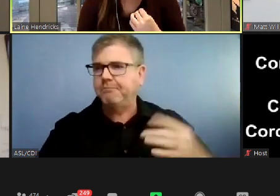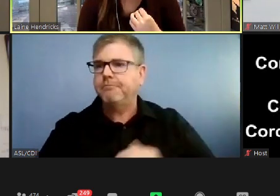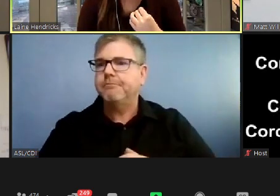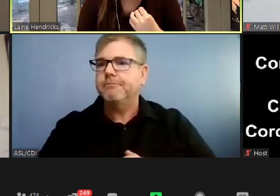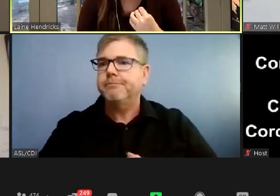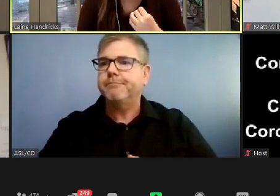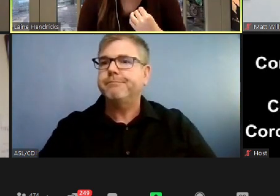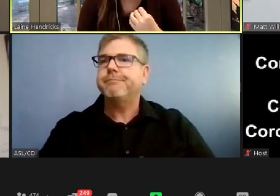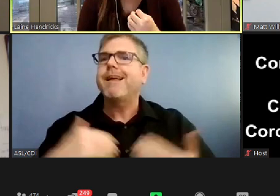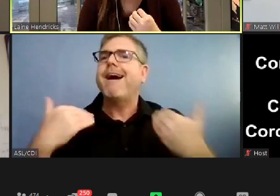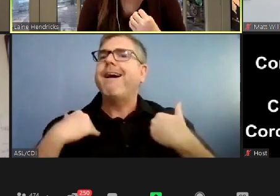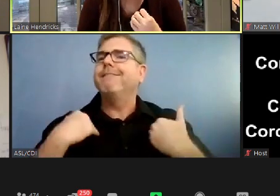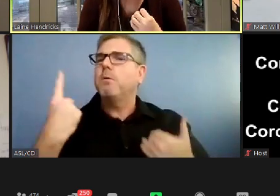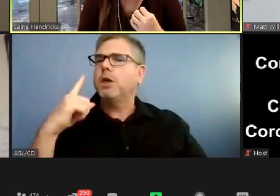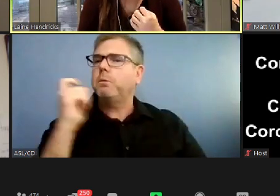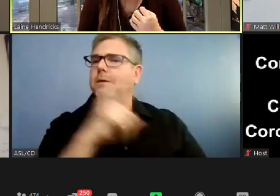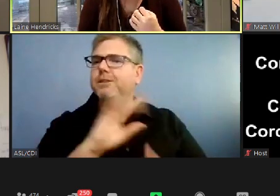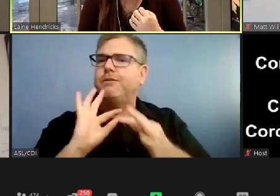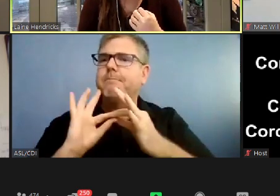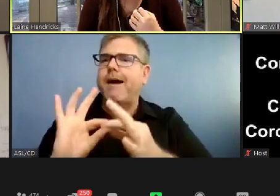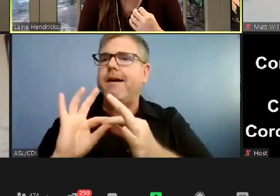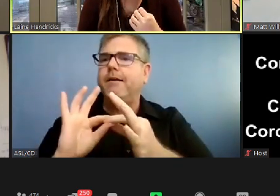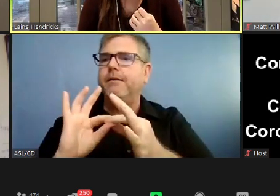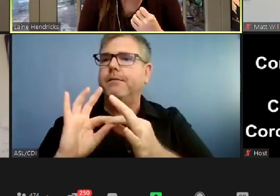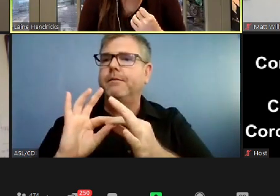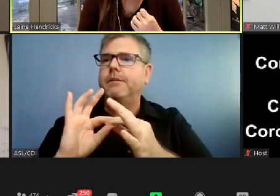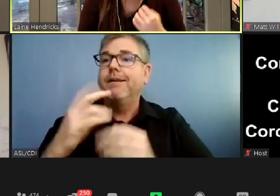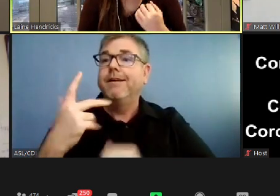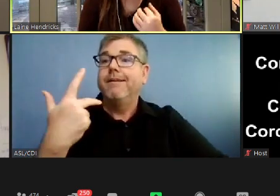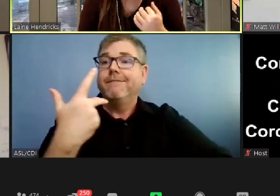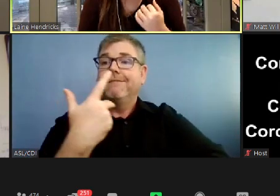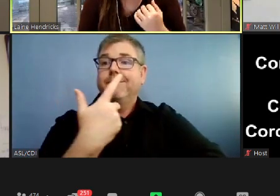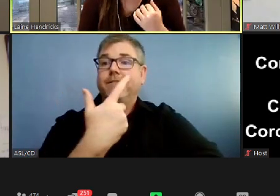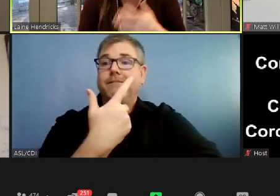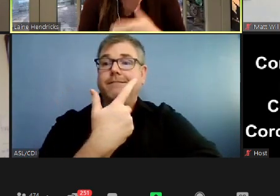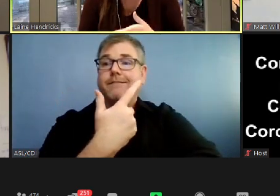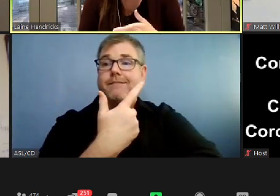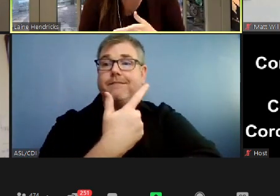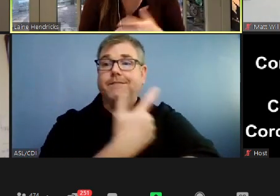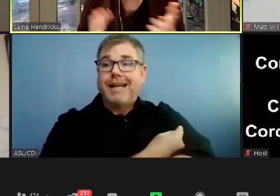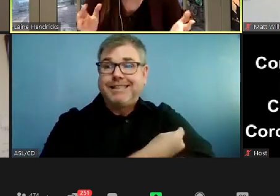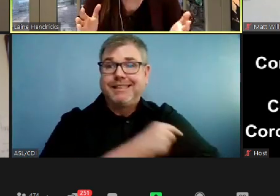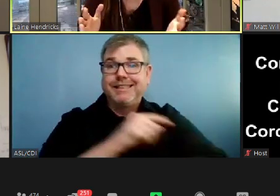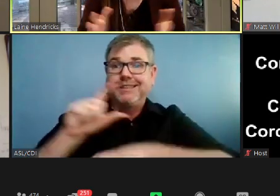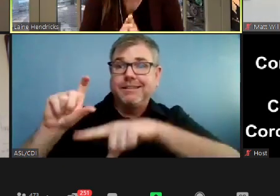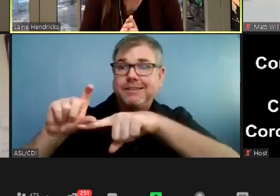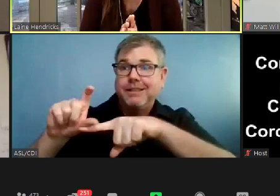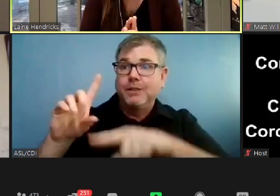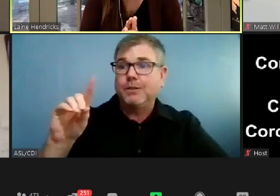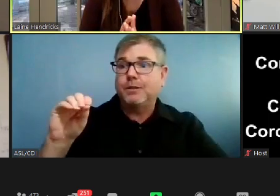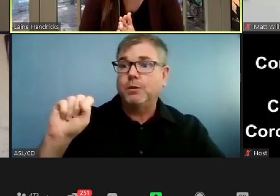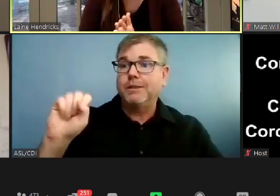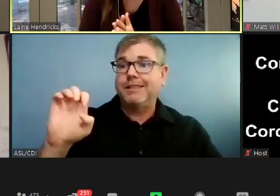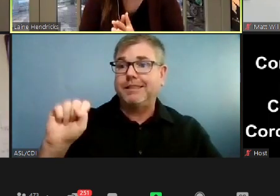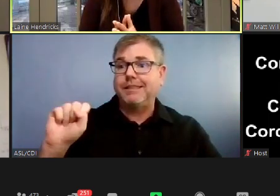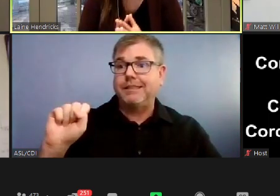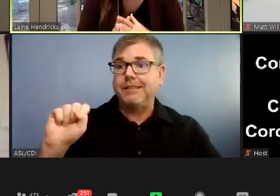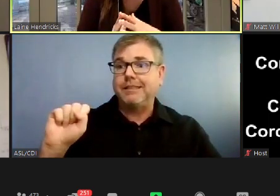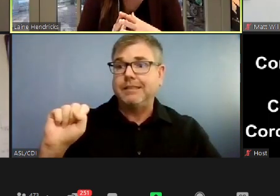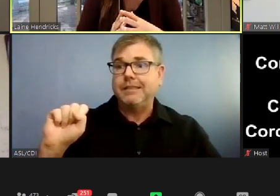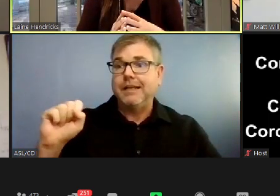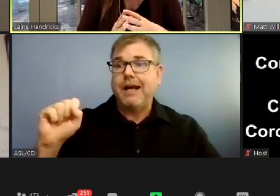the vaccine doses that we have received and allocated so far. You showed those very detailed